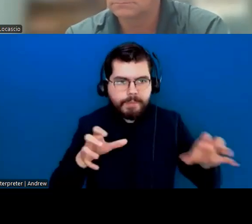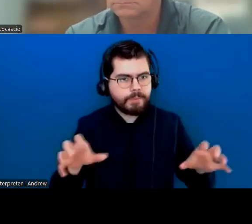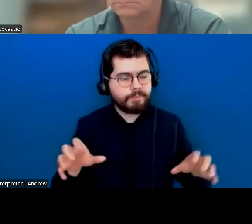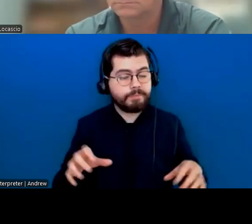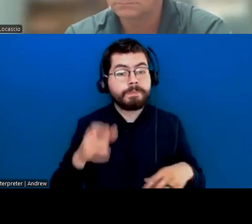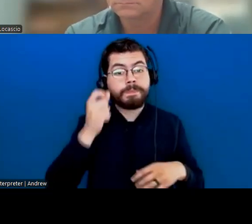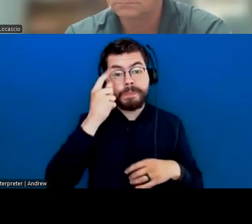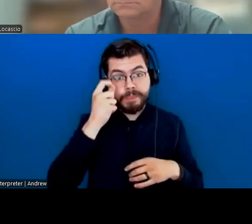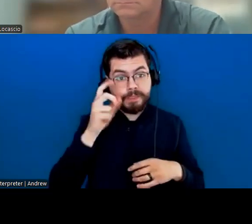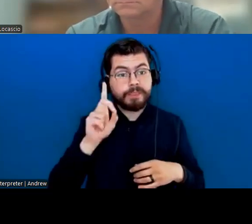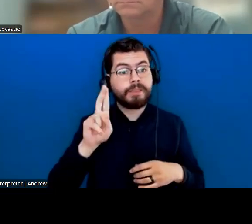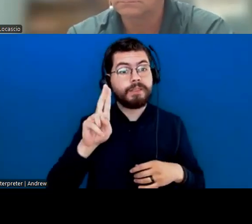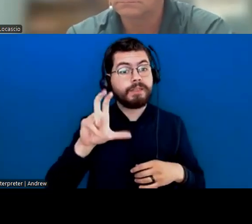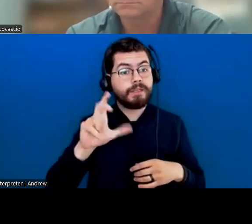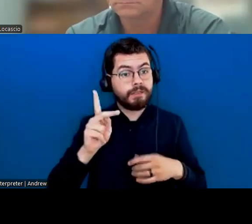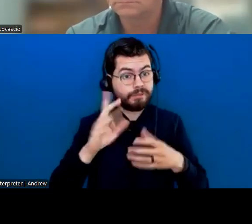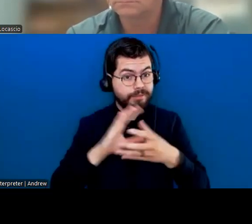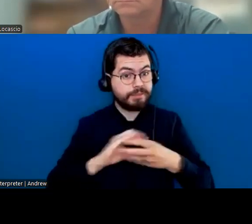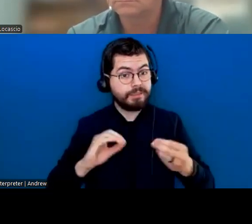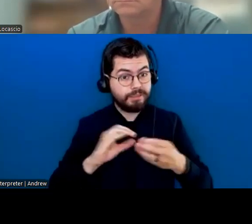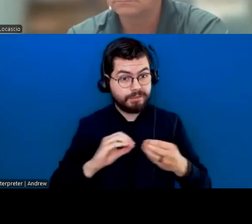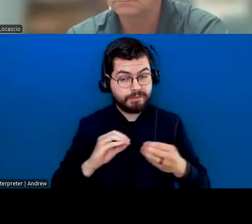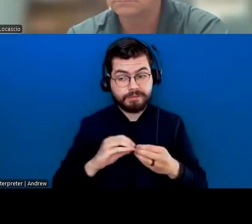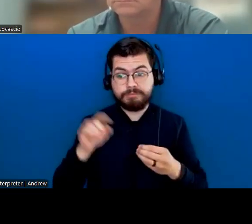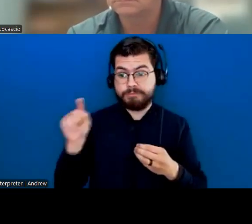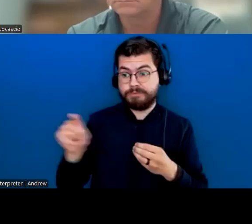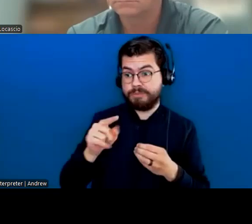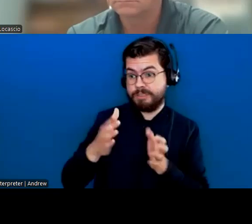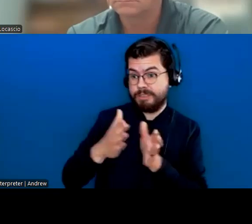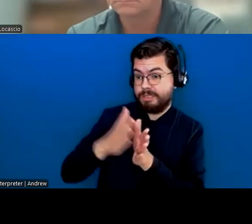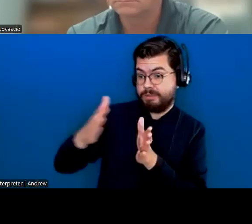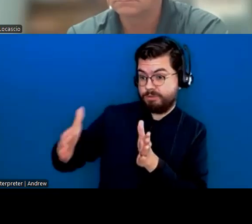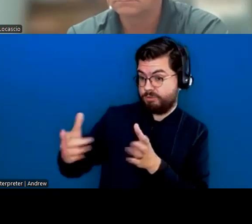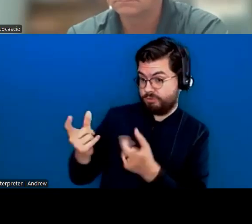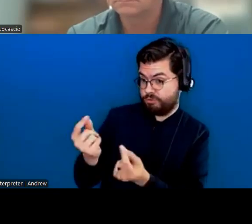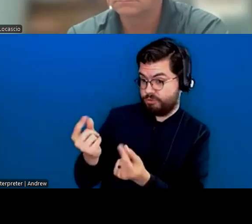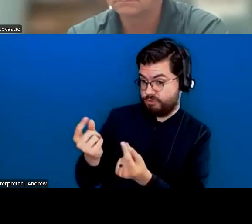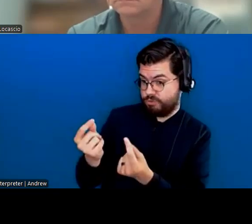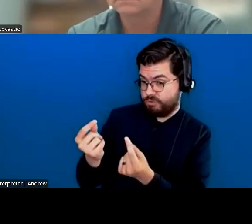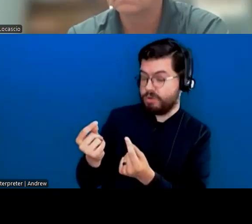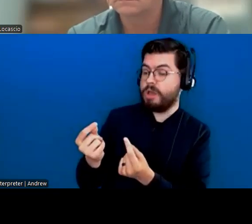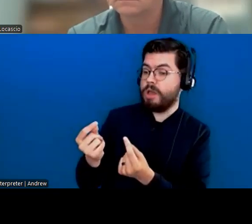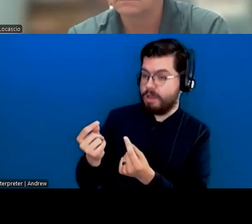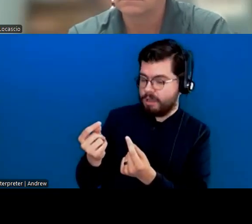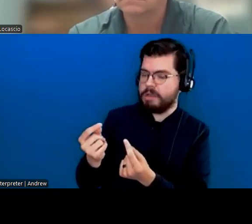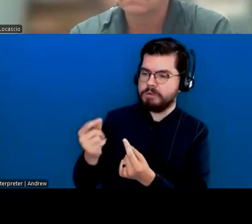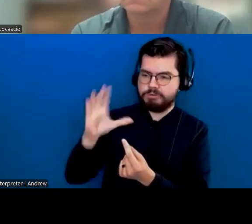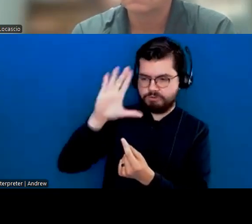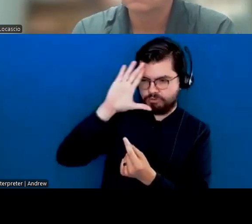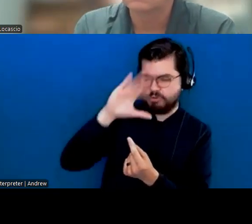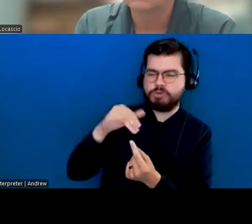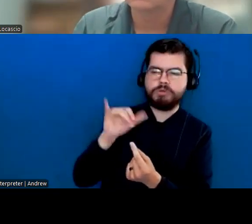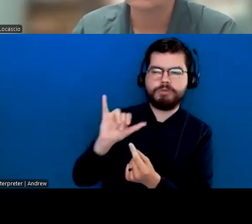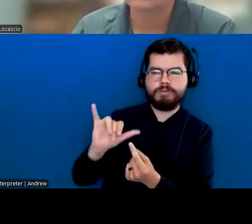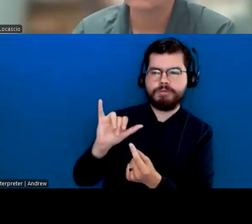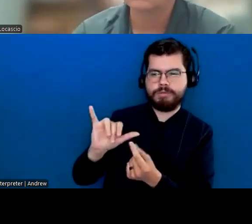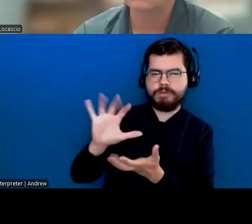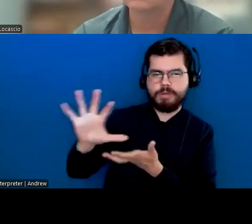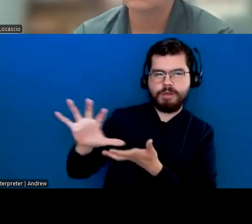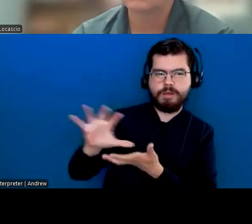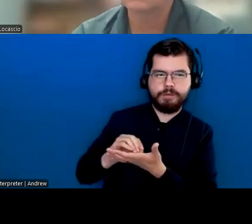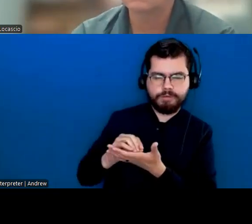they know their neighbors. They know what their neighbors have done. Can't really predict what they will do, but we try to kind of fit in between